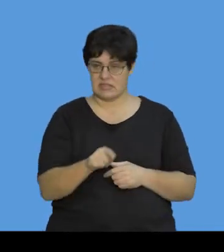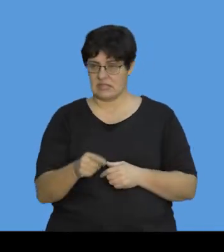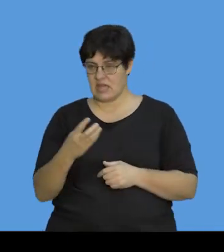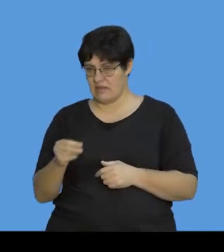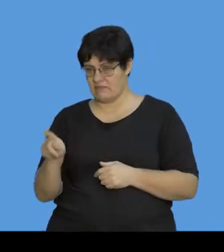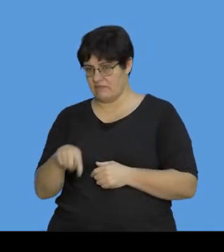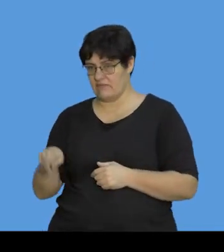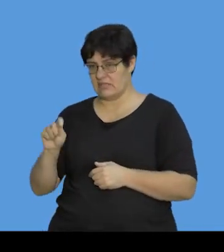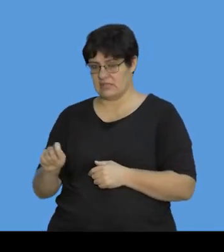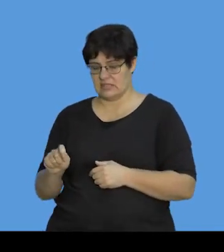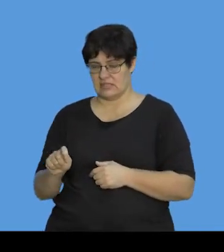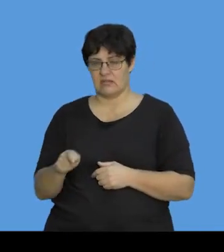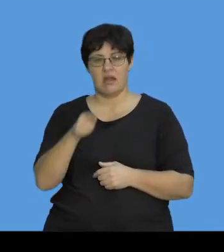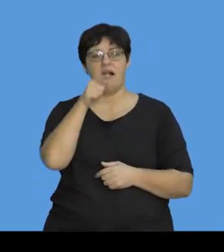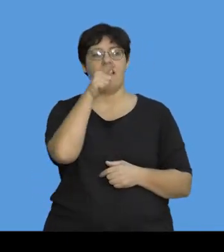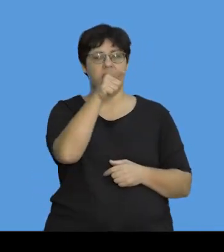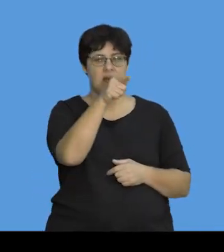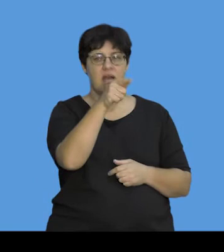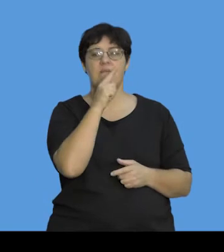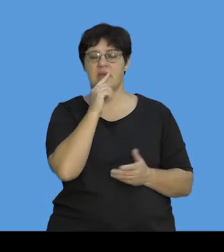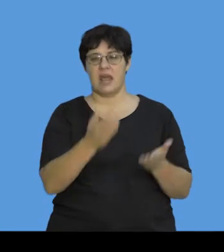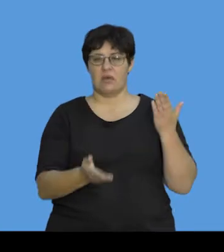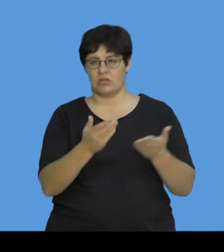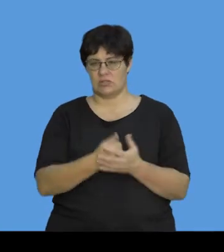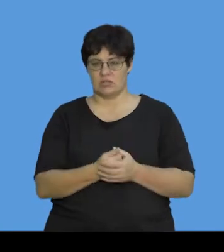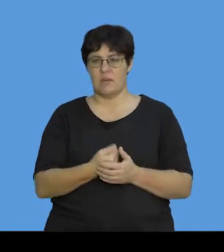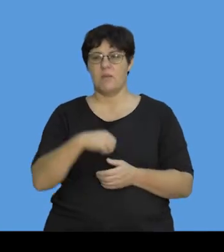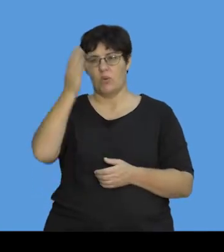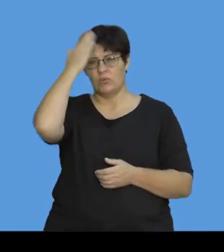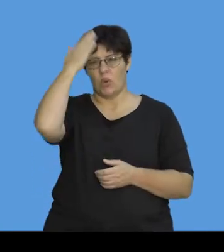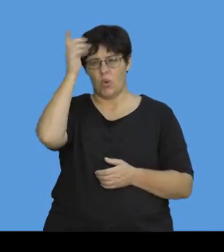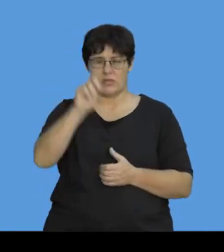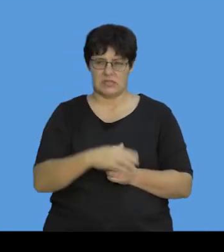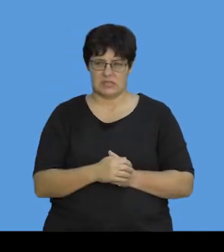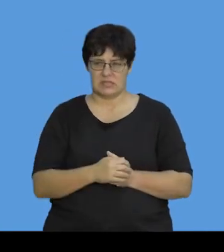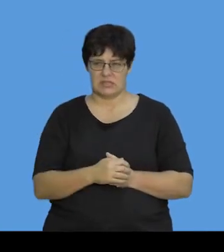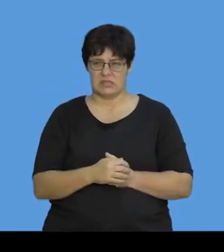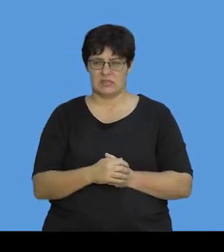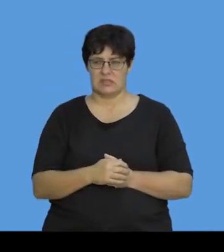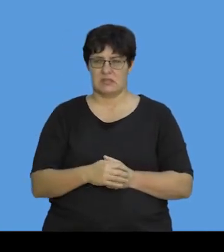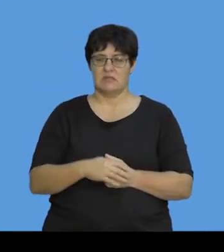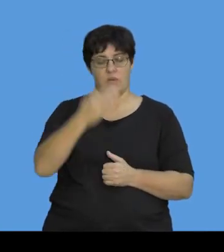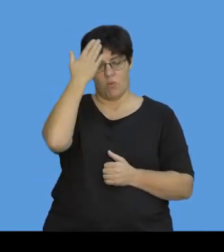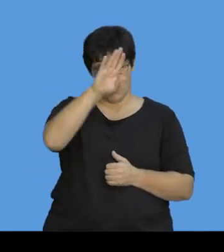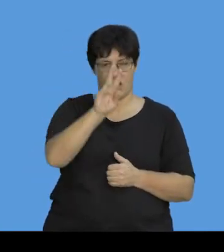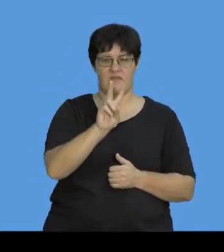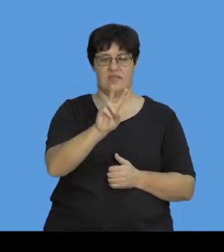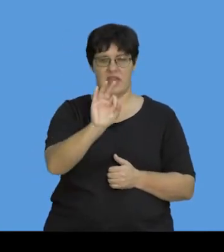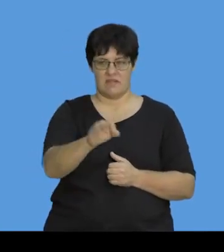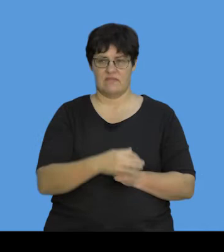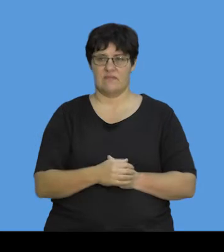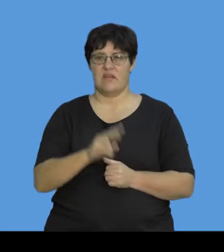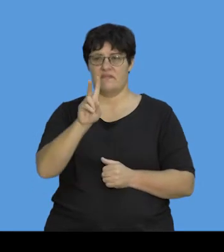there's t. Then I start with the equation and go, what do I know? So if I knew VF, and I knew